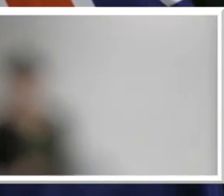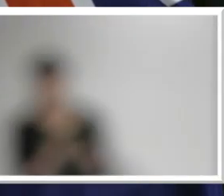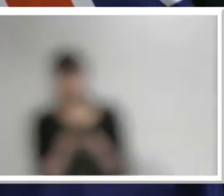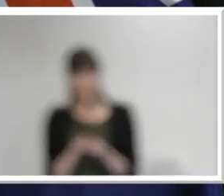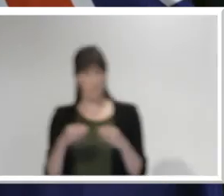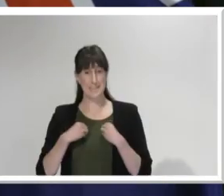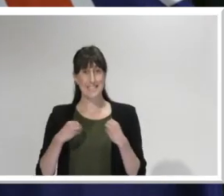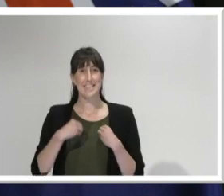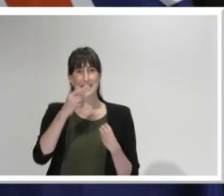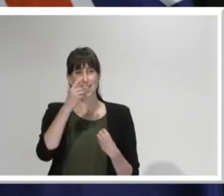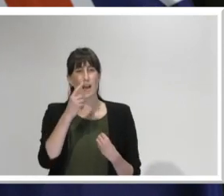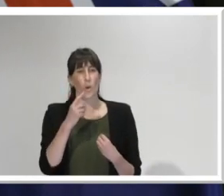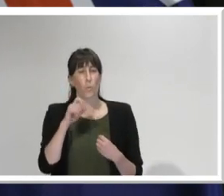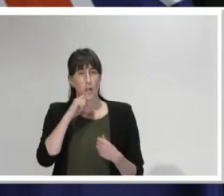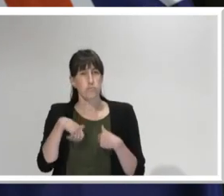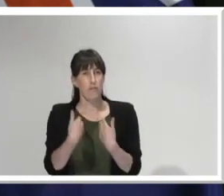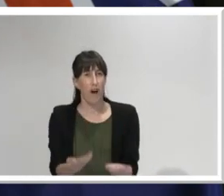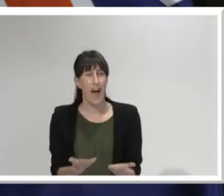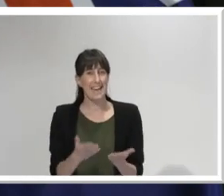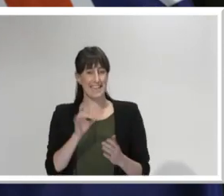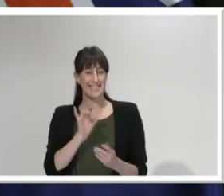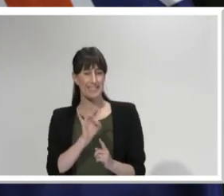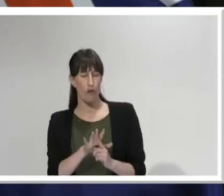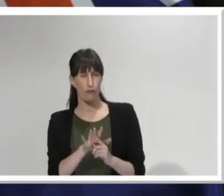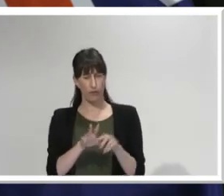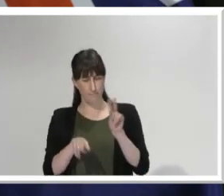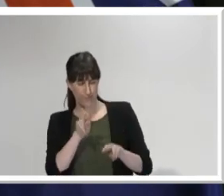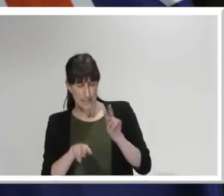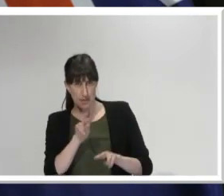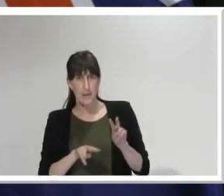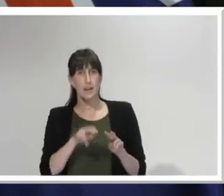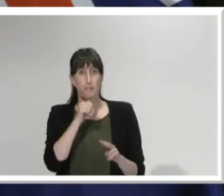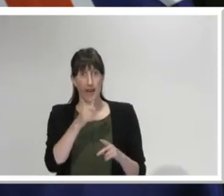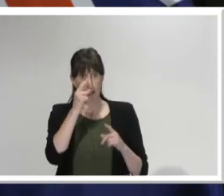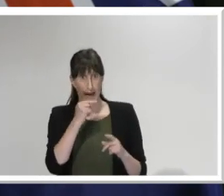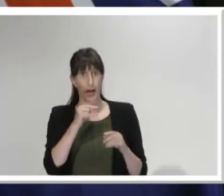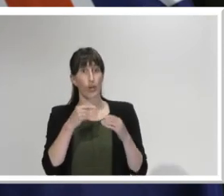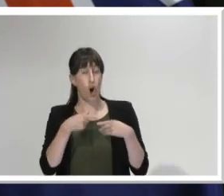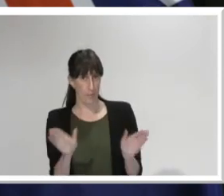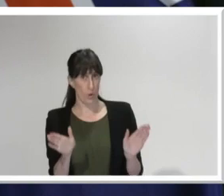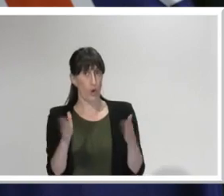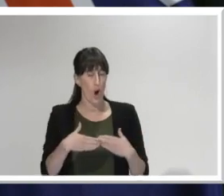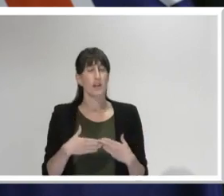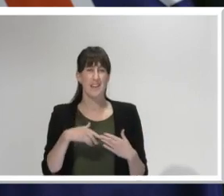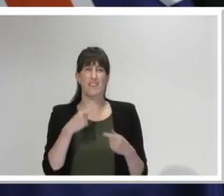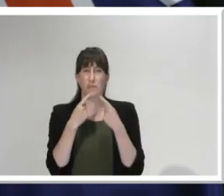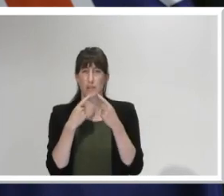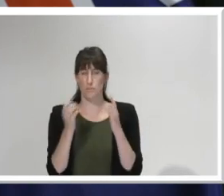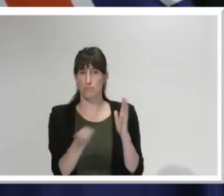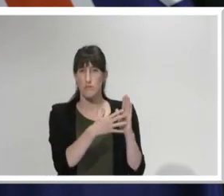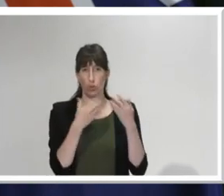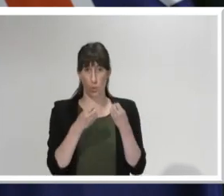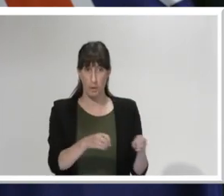more about that next week. Ultimately, Level 3 is a progression. It's not a rush to normality.